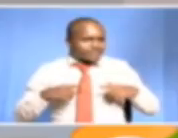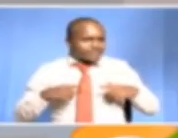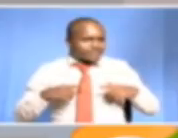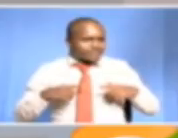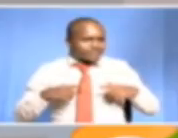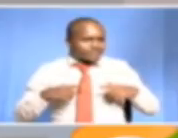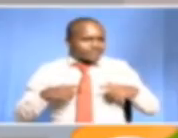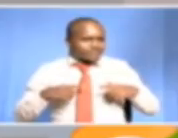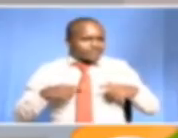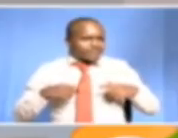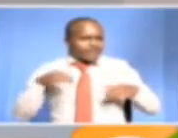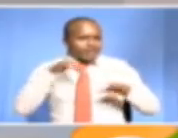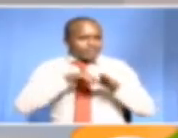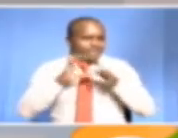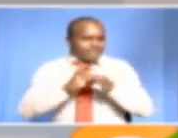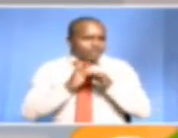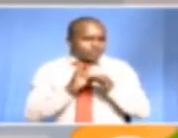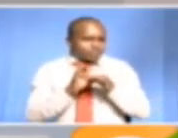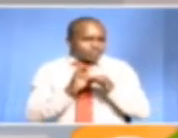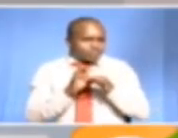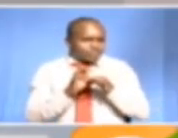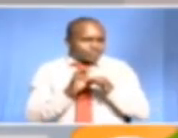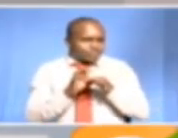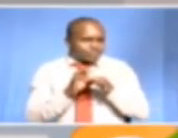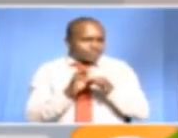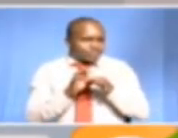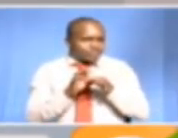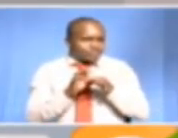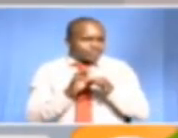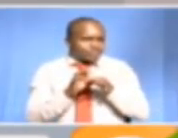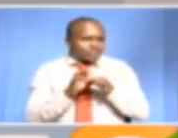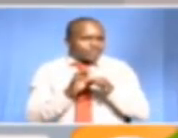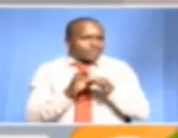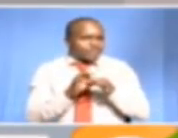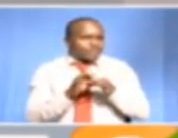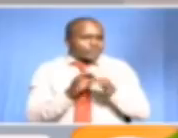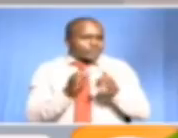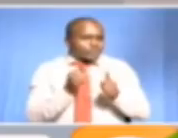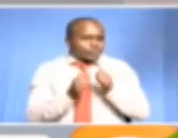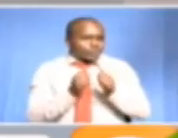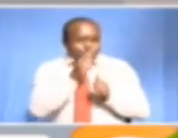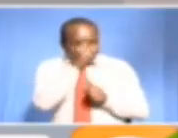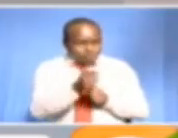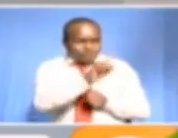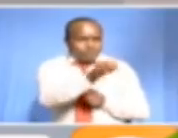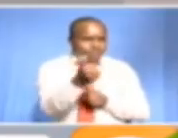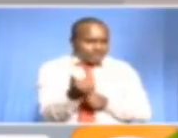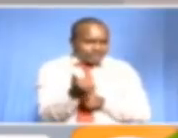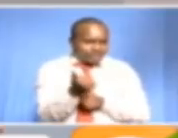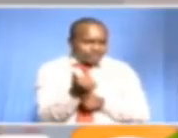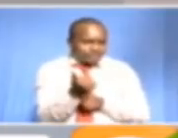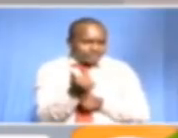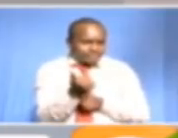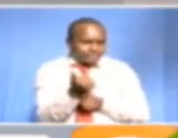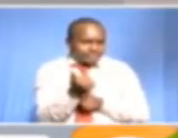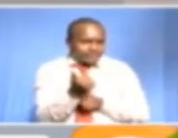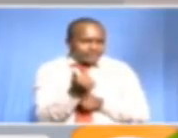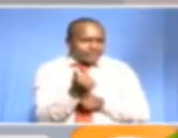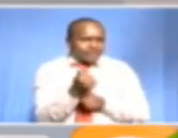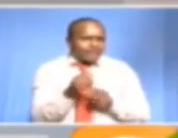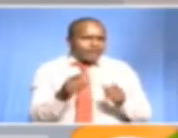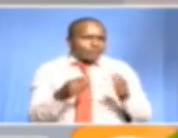I am in a relationship, of course, and it's a relationship that we respect one another. I mean, I would call it a partnership kind